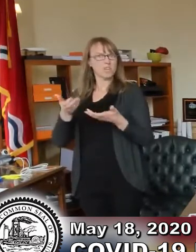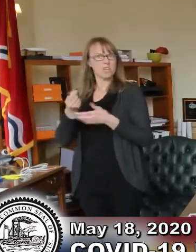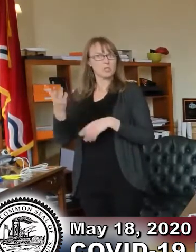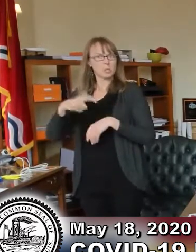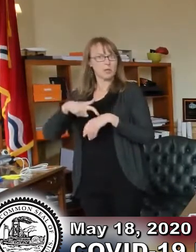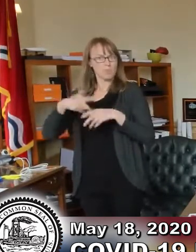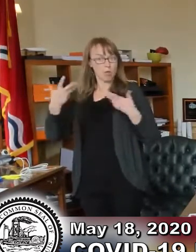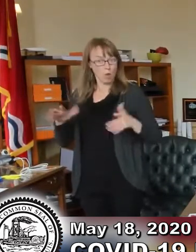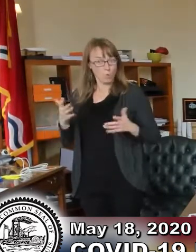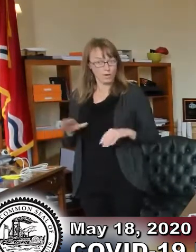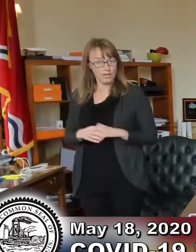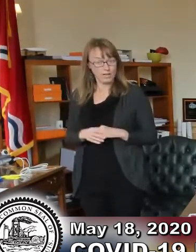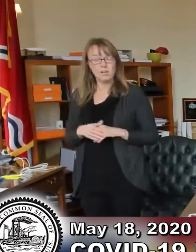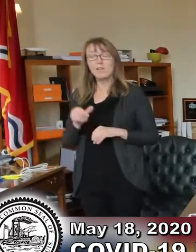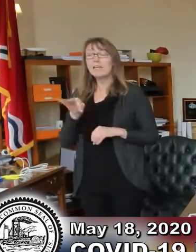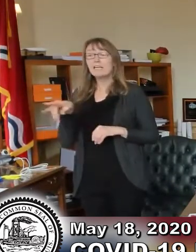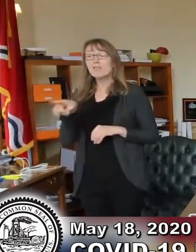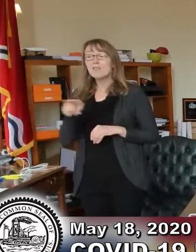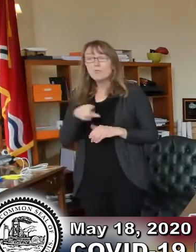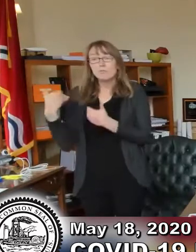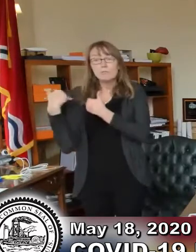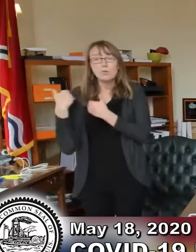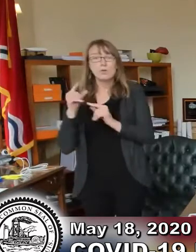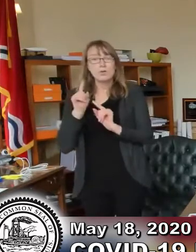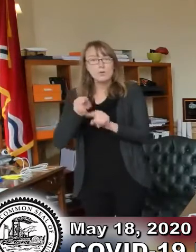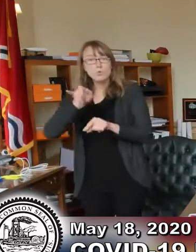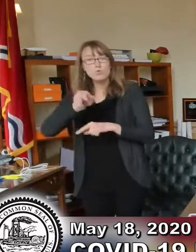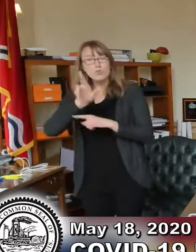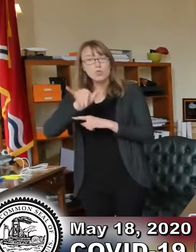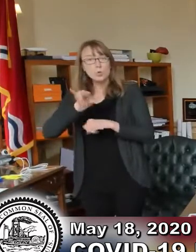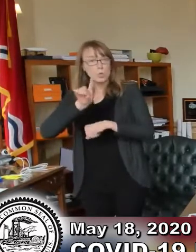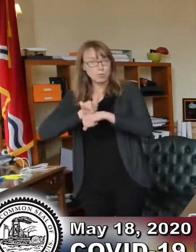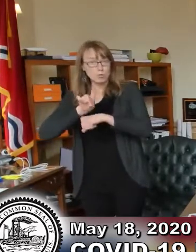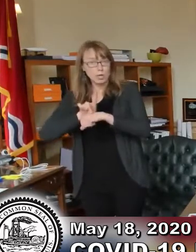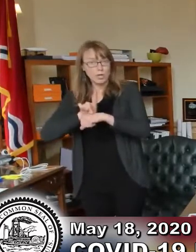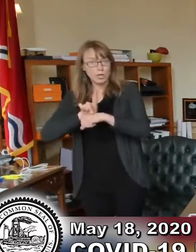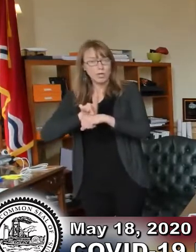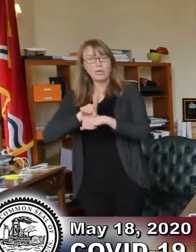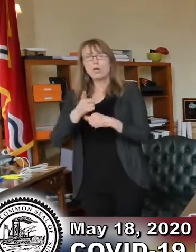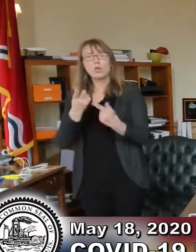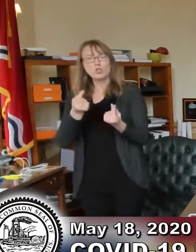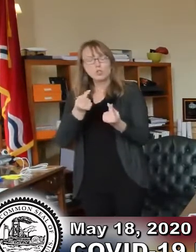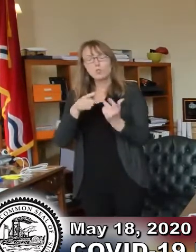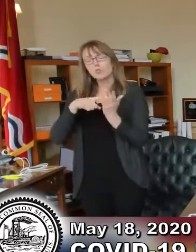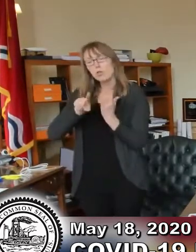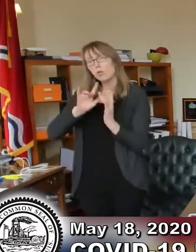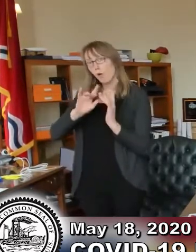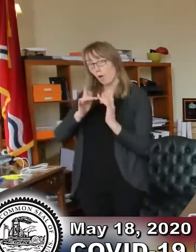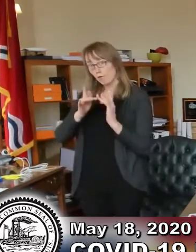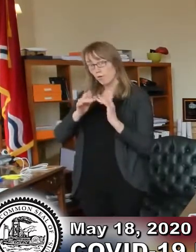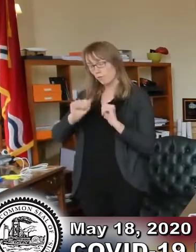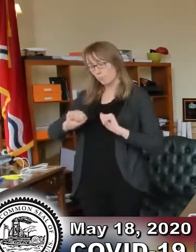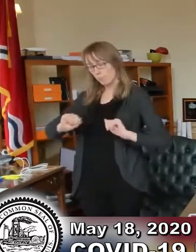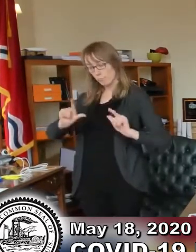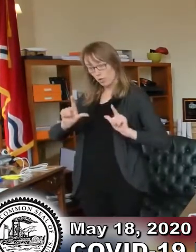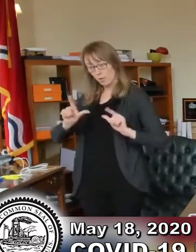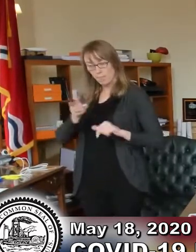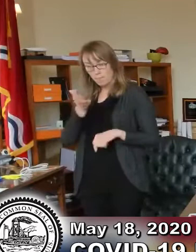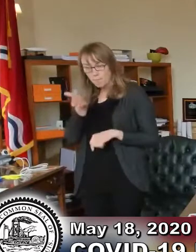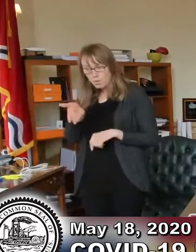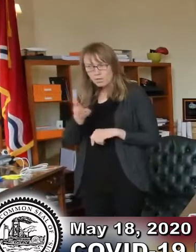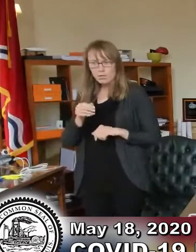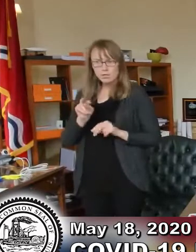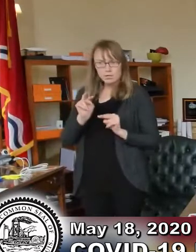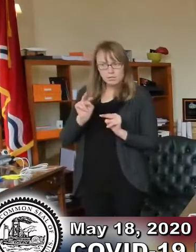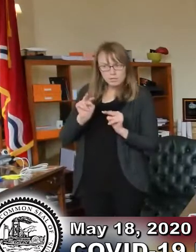you instructions there. Go online, check to see if you really need to show up, and watch for that, you know, whether or not that's